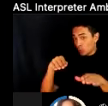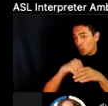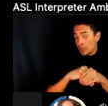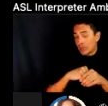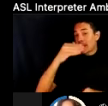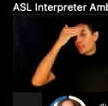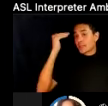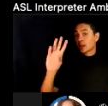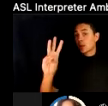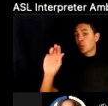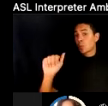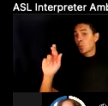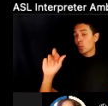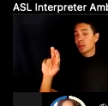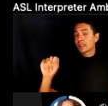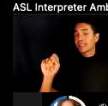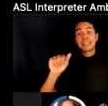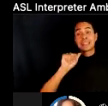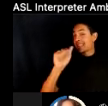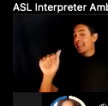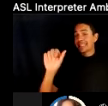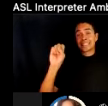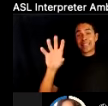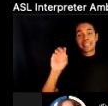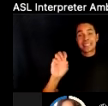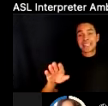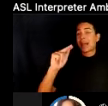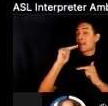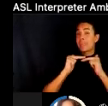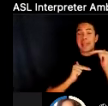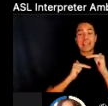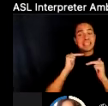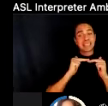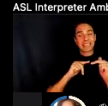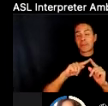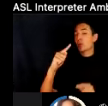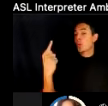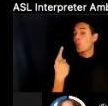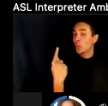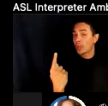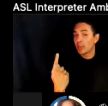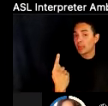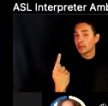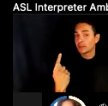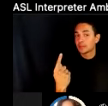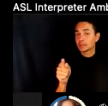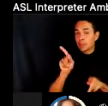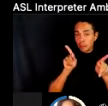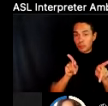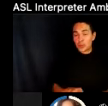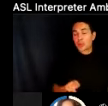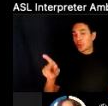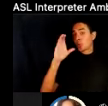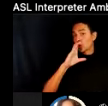the warrant didn't state the building, but only the person they were